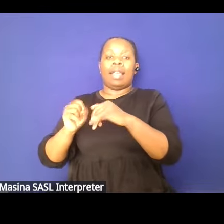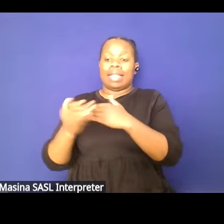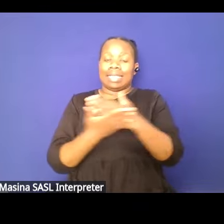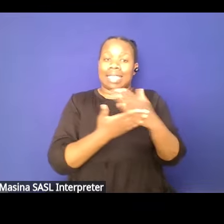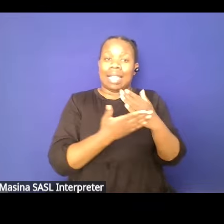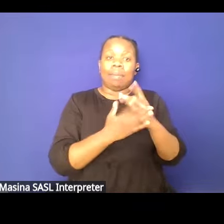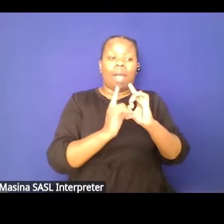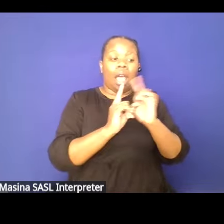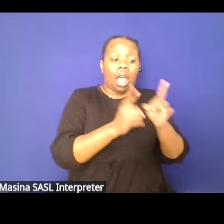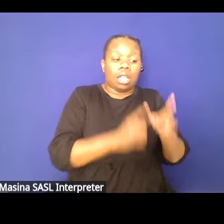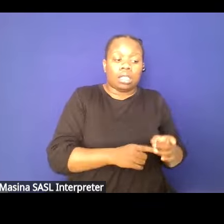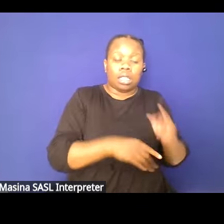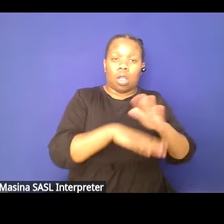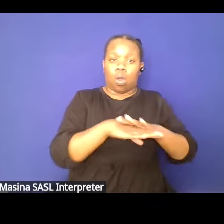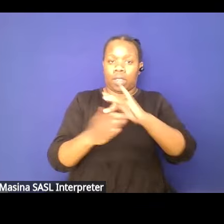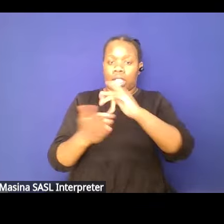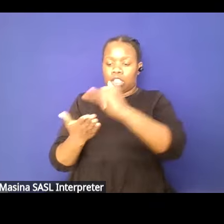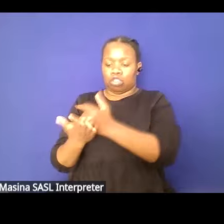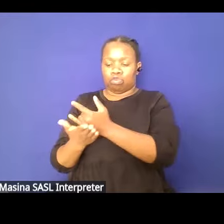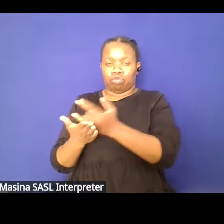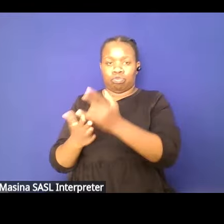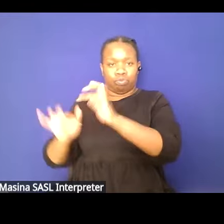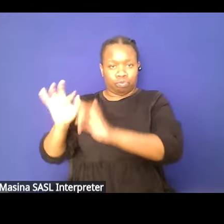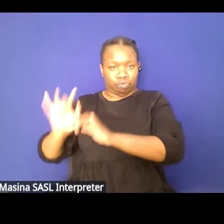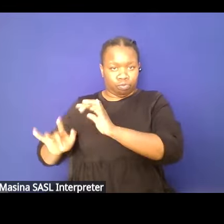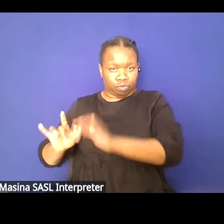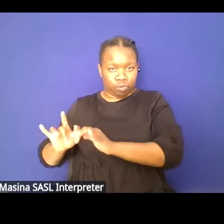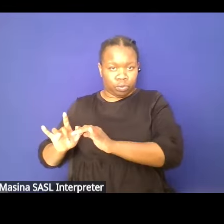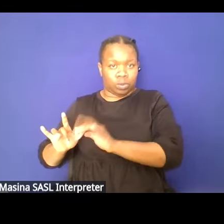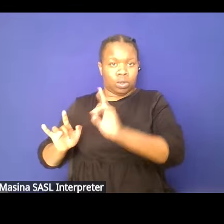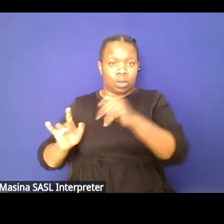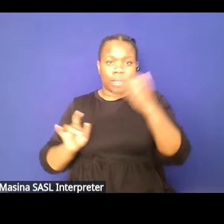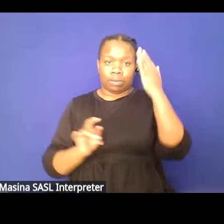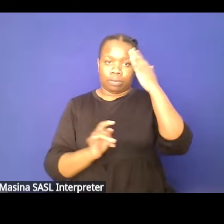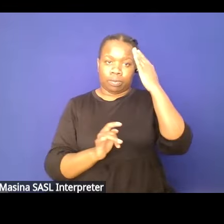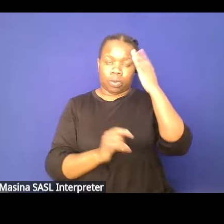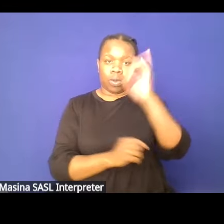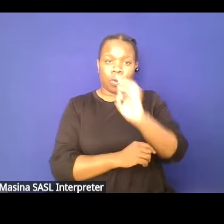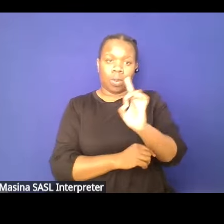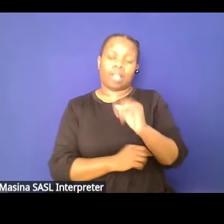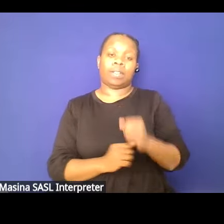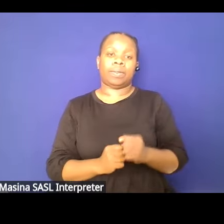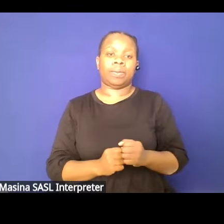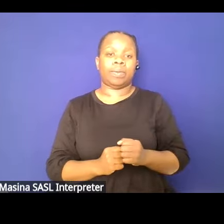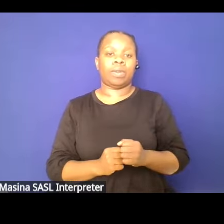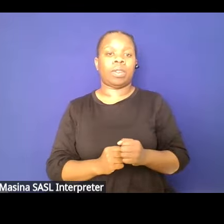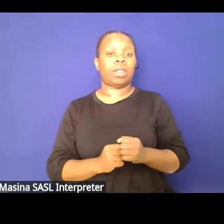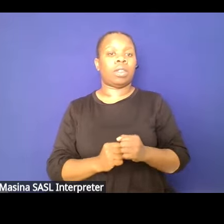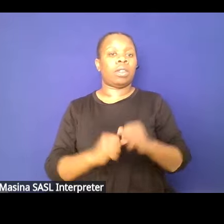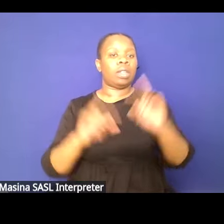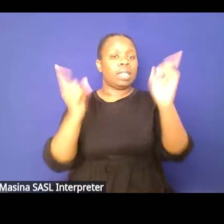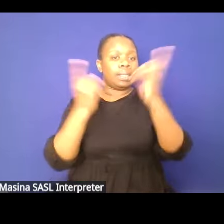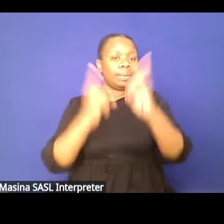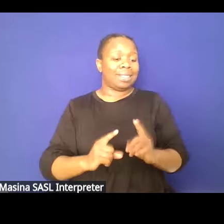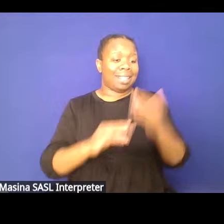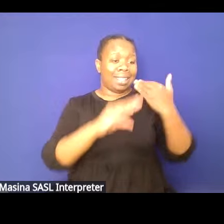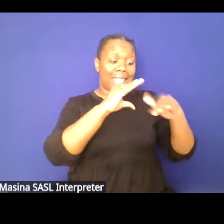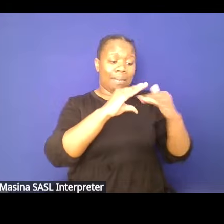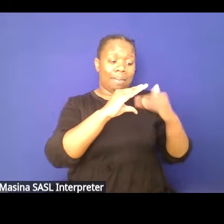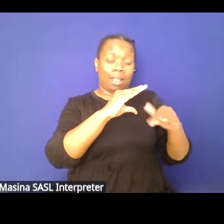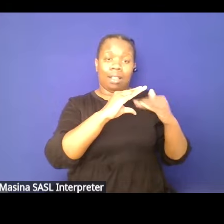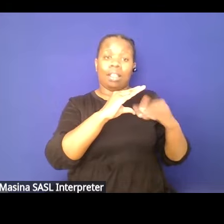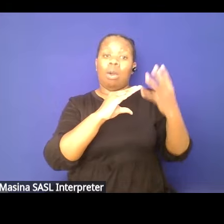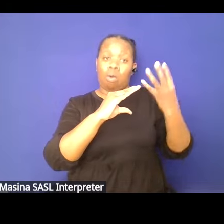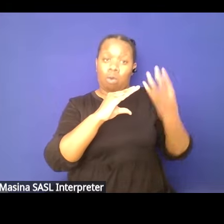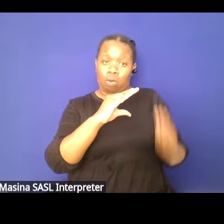chatbot. Please also bear in mind that we have provided you with a special email address from where you will